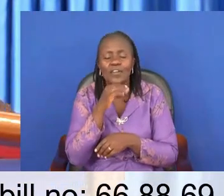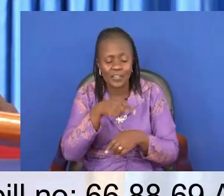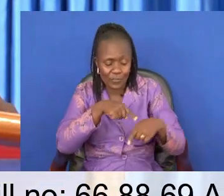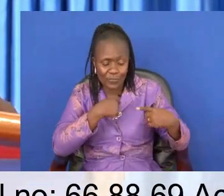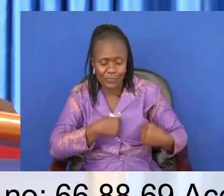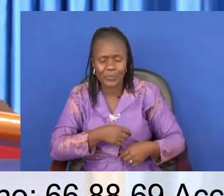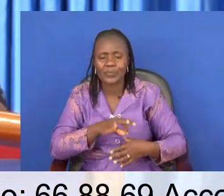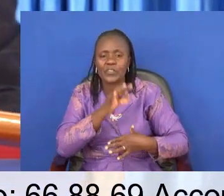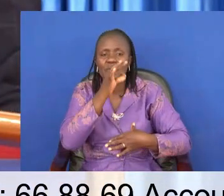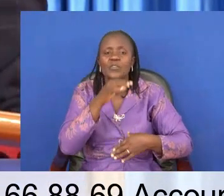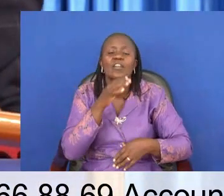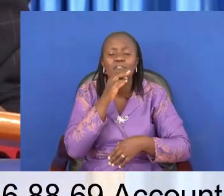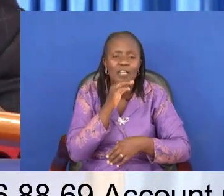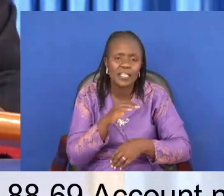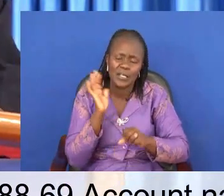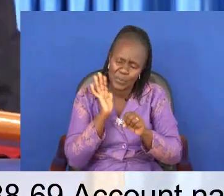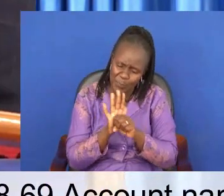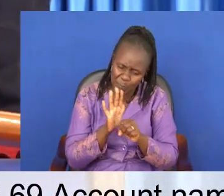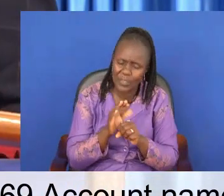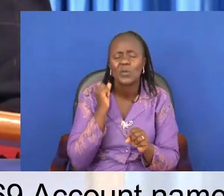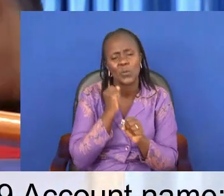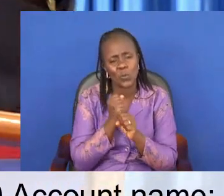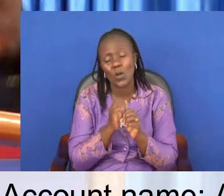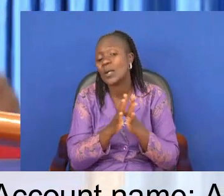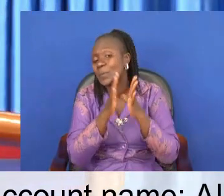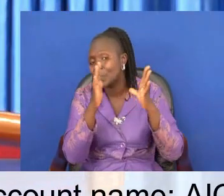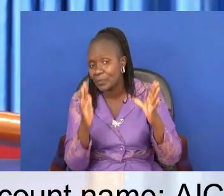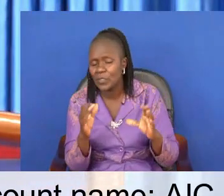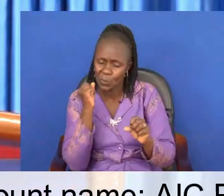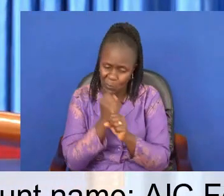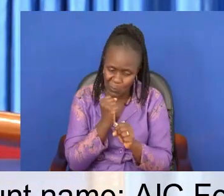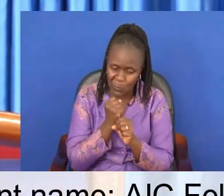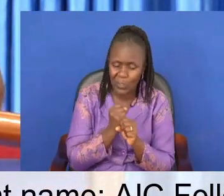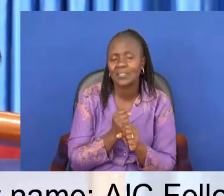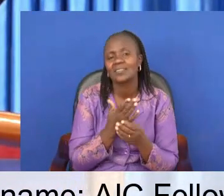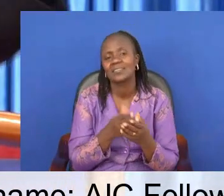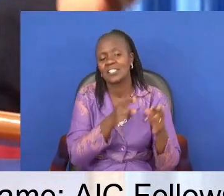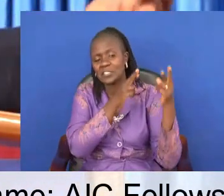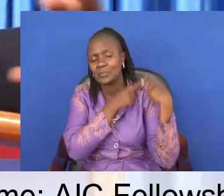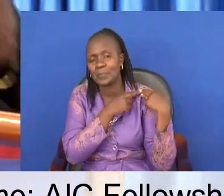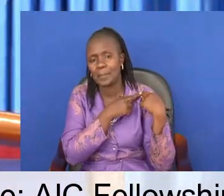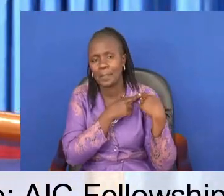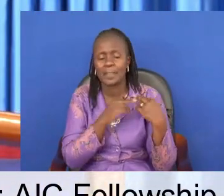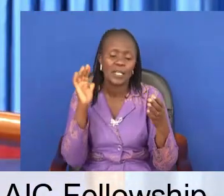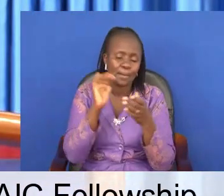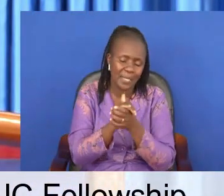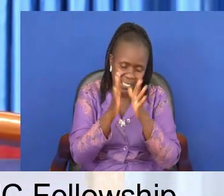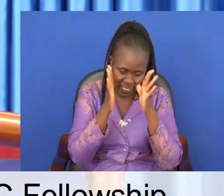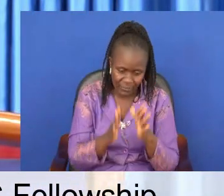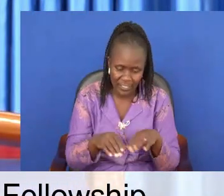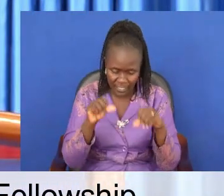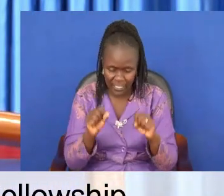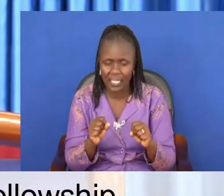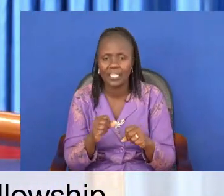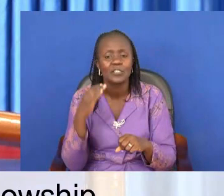heart that you are a spiritual father, there is a lot of work for you to do. There is a lot of work to do. You are supposed to bring the believers so that they can be